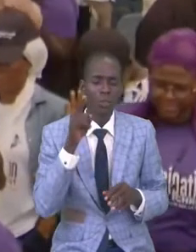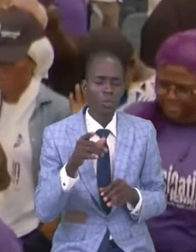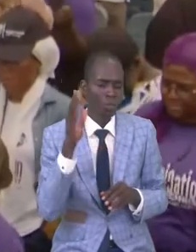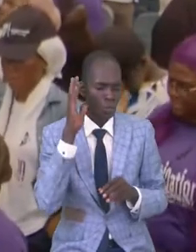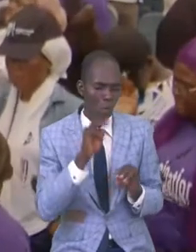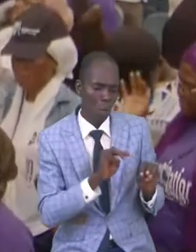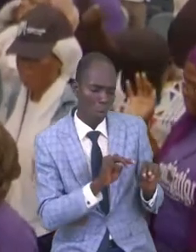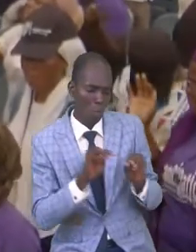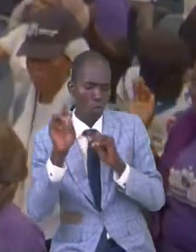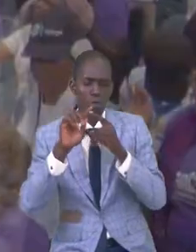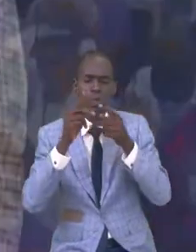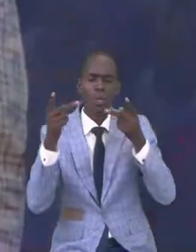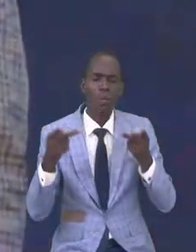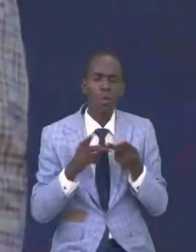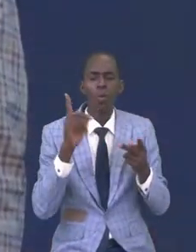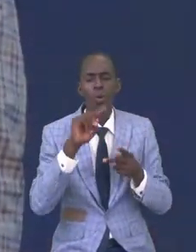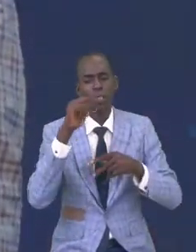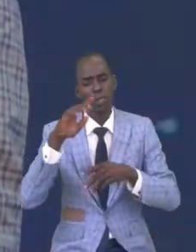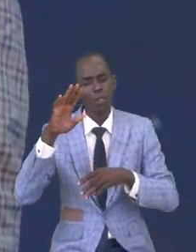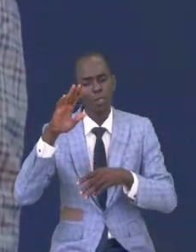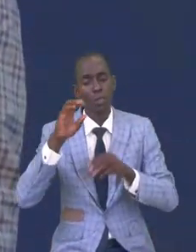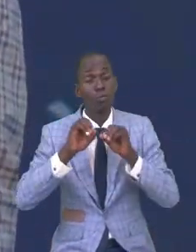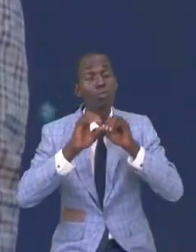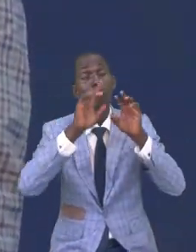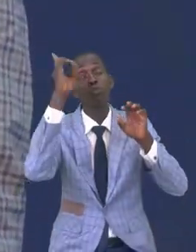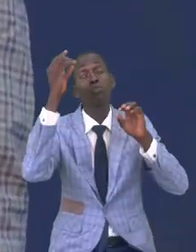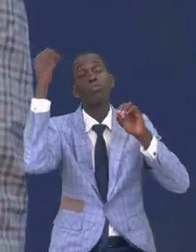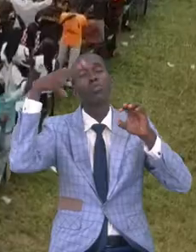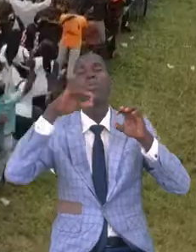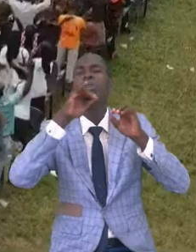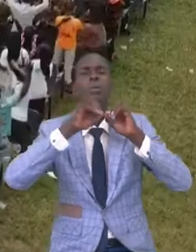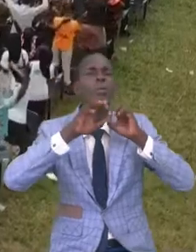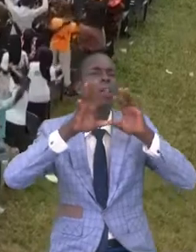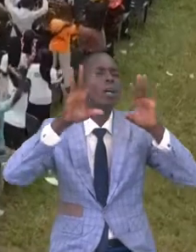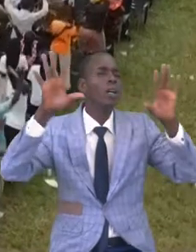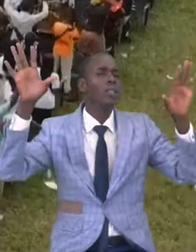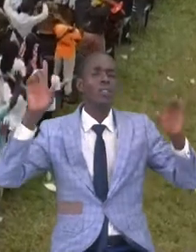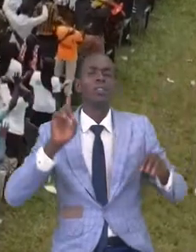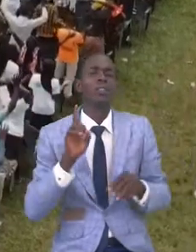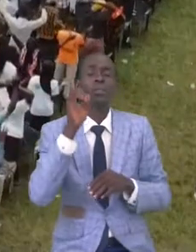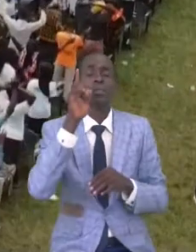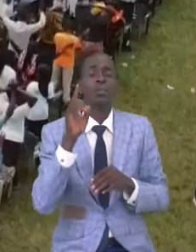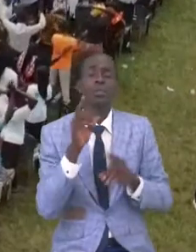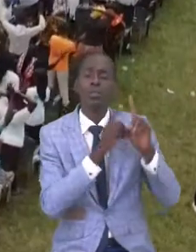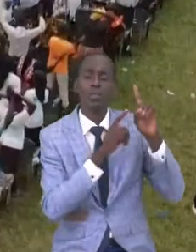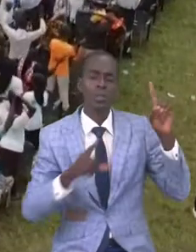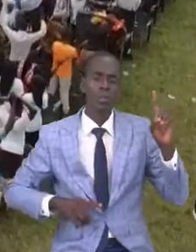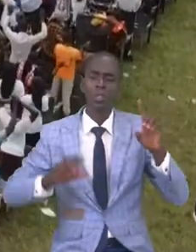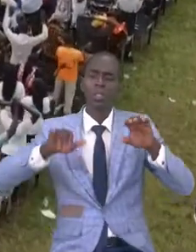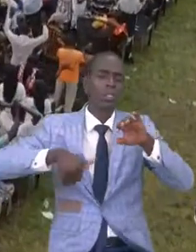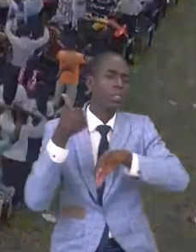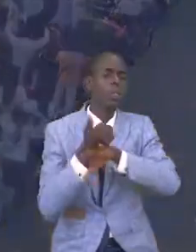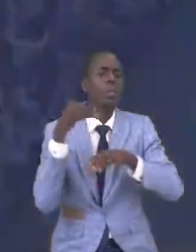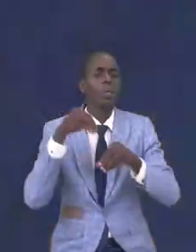the place where the sun is shining the brightest. Lord, confirm it in